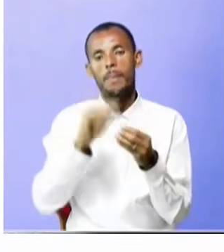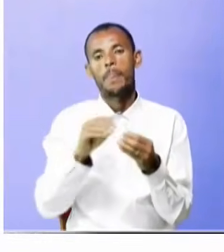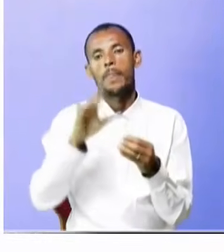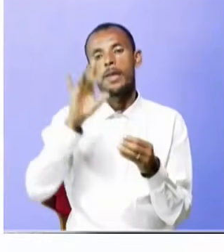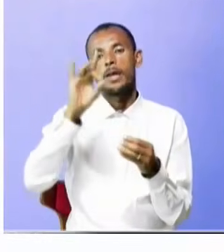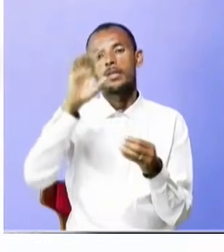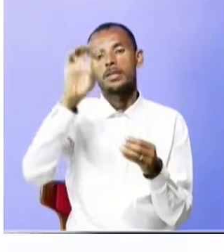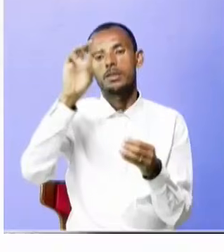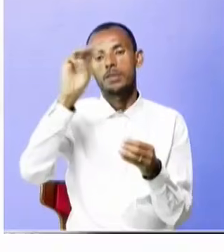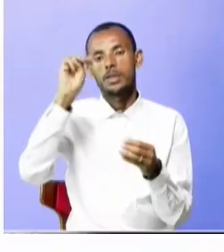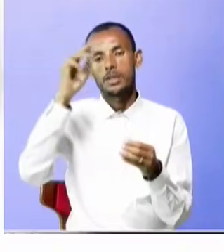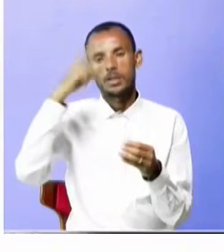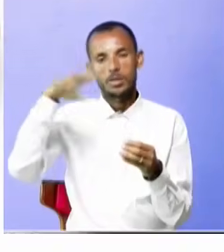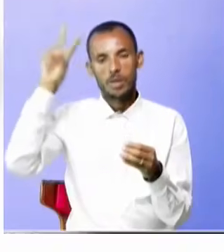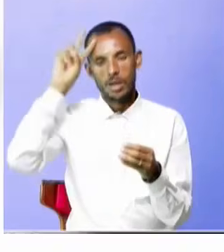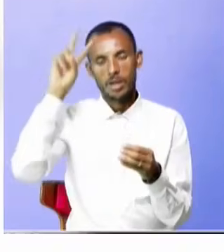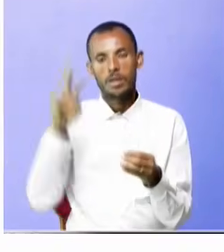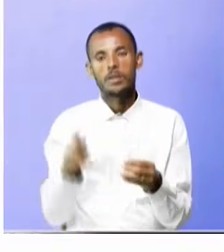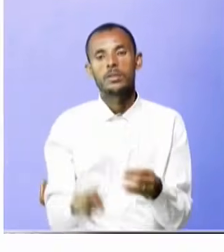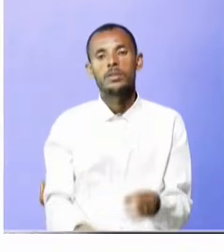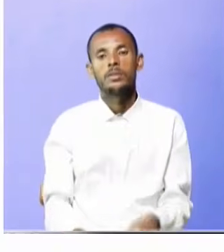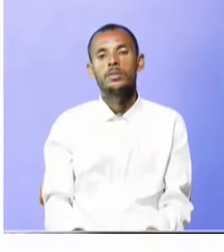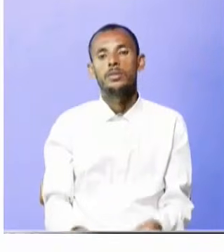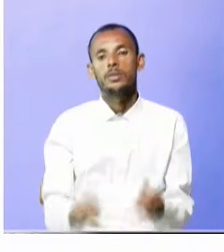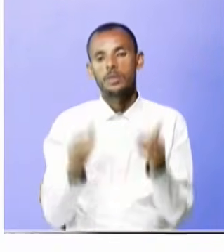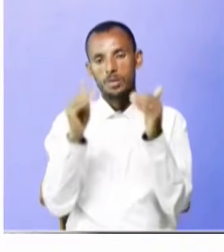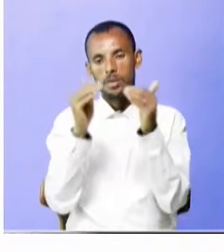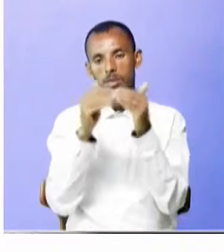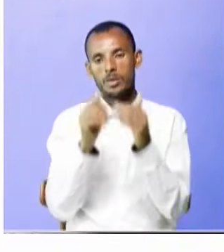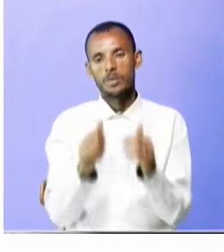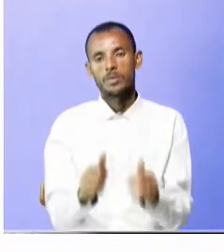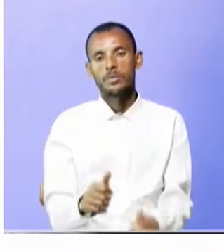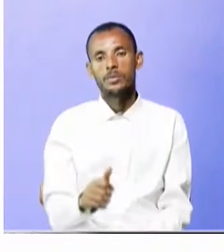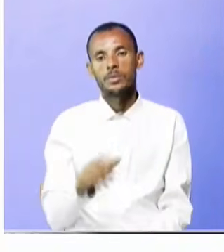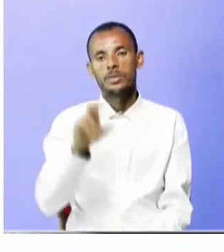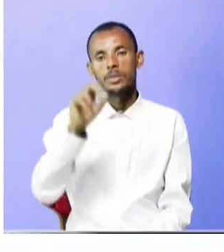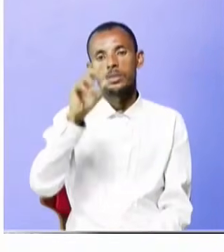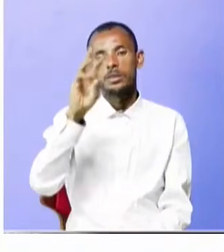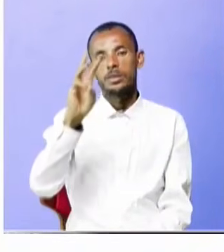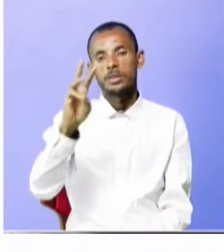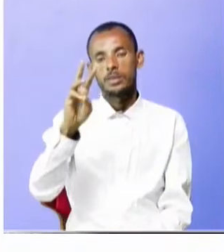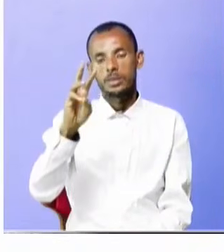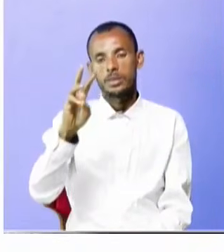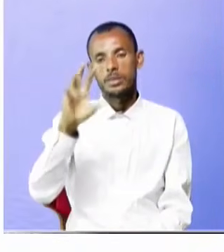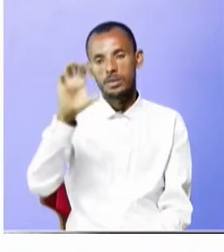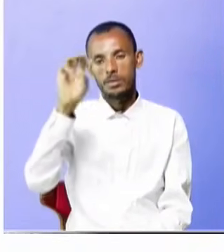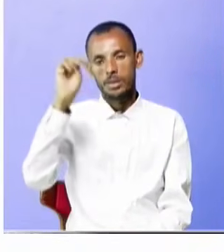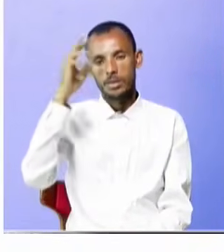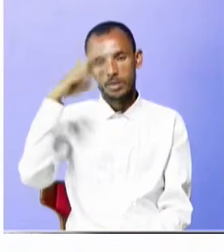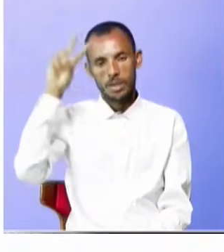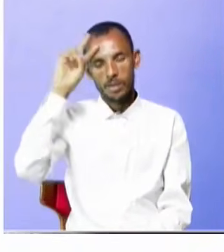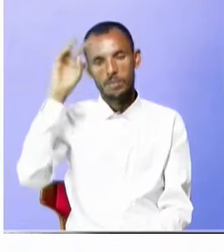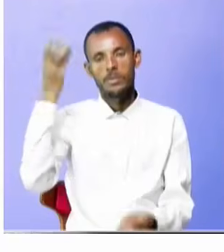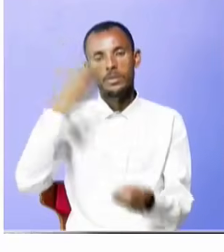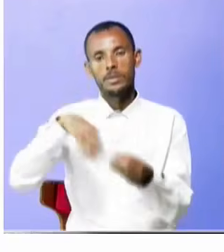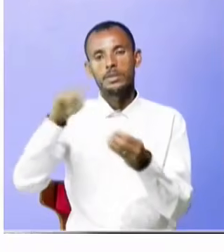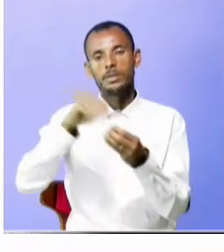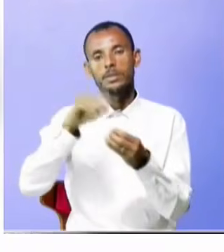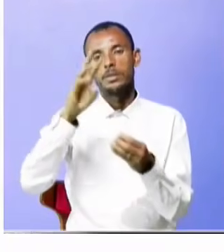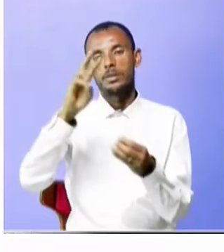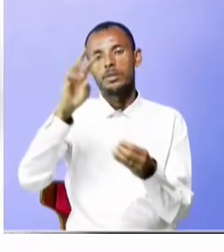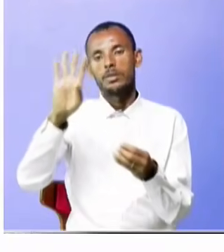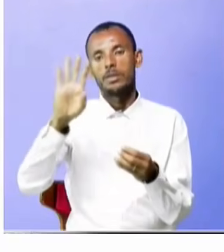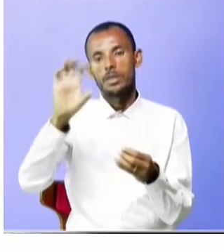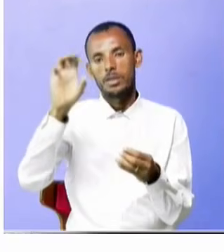8 centimeter square. Okay, so this is 36 centimeter square plus